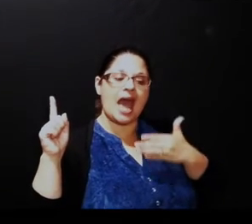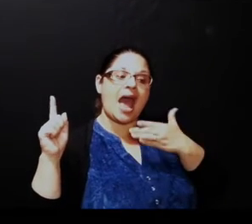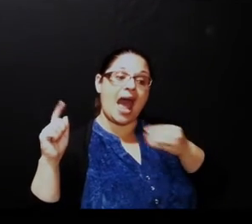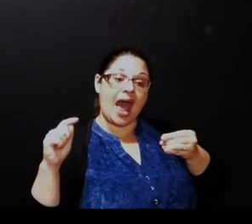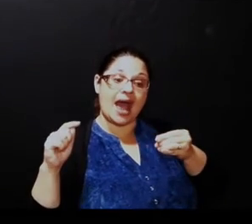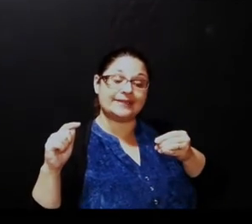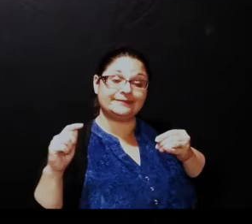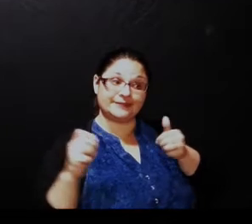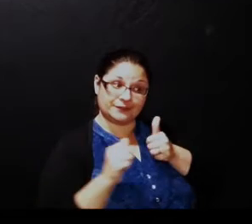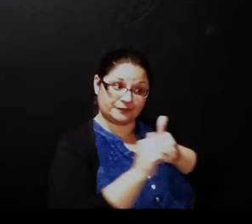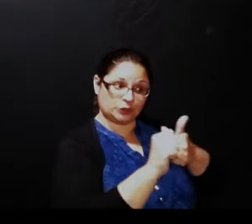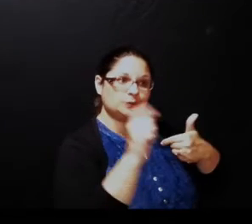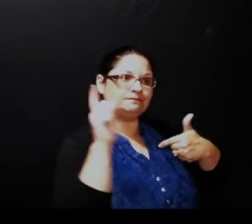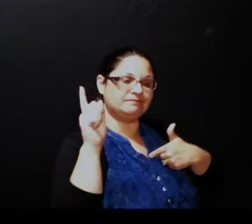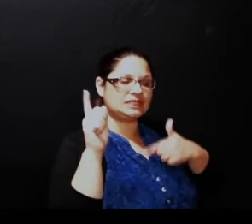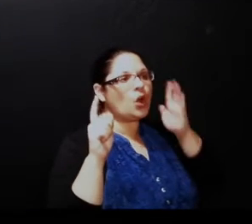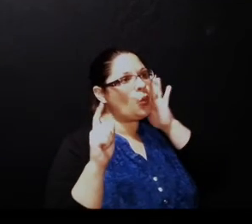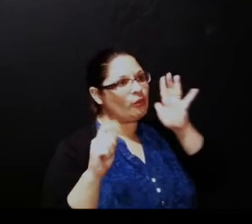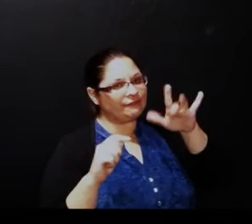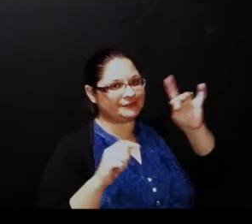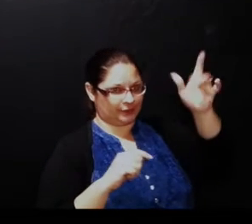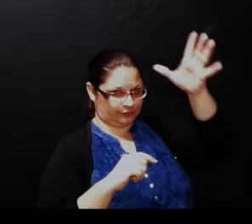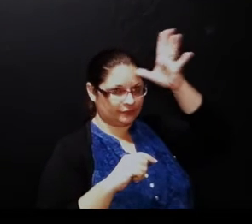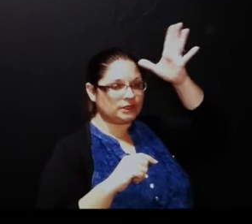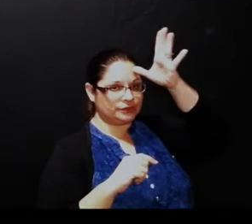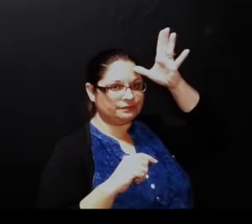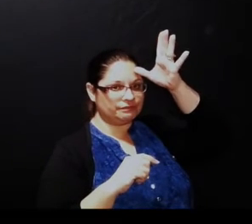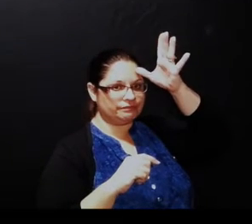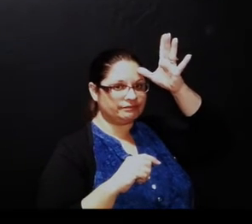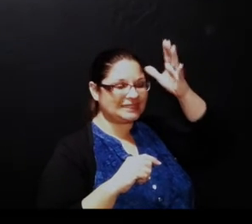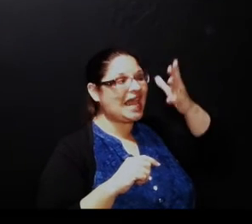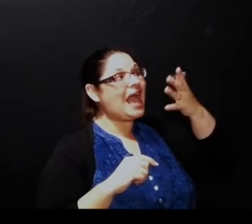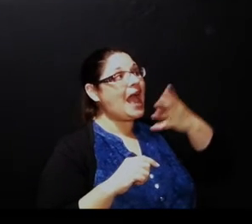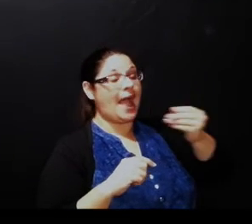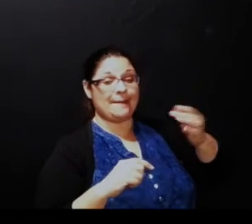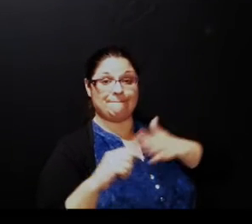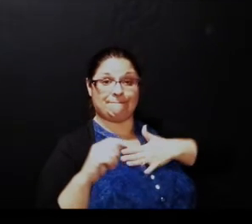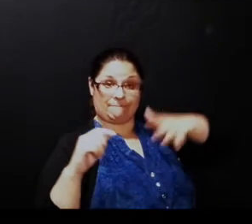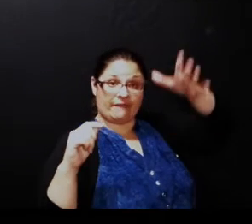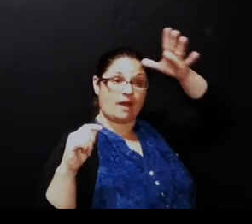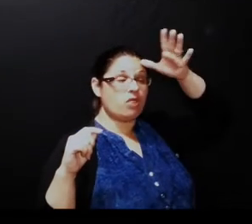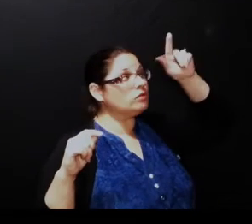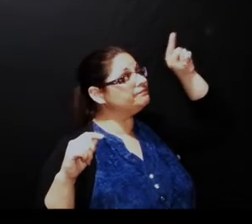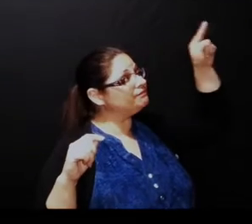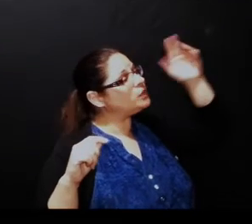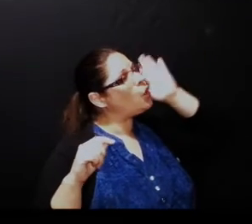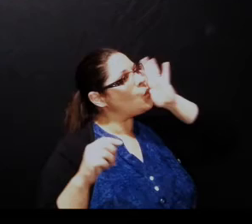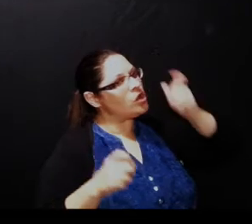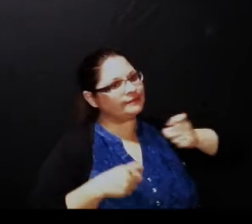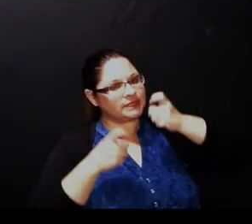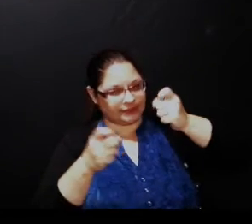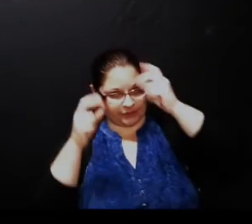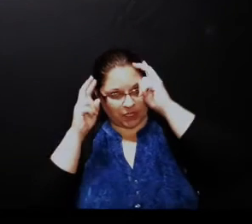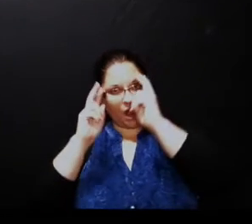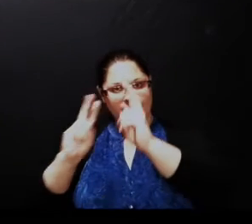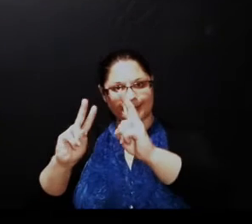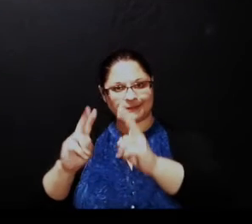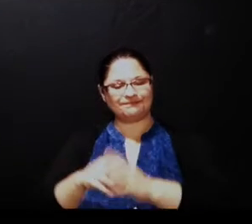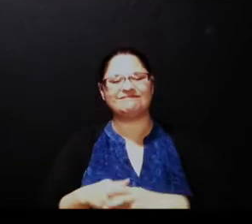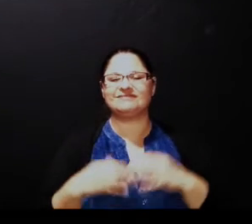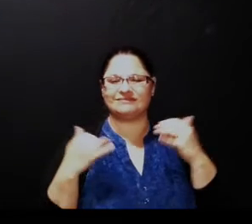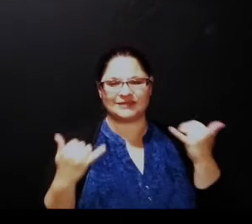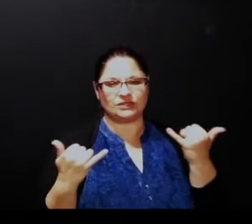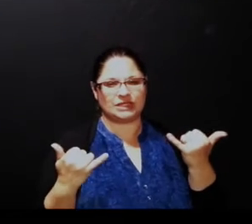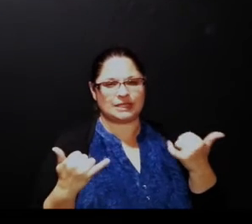me, him will my Father honor. Now is my soul troubled, and